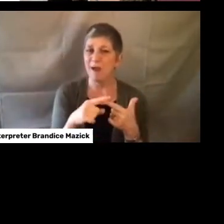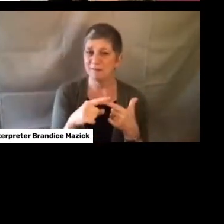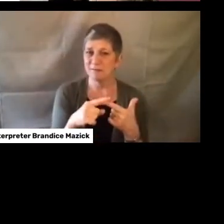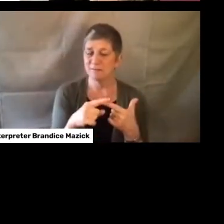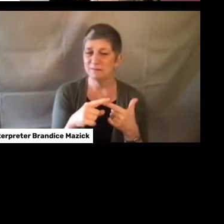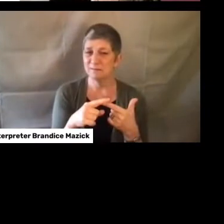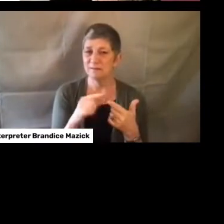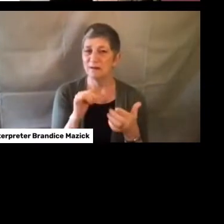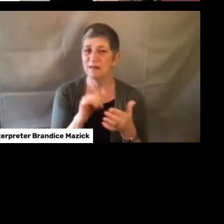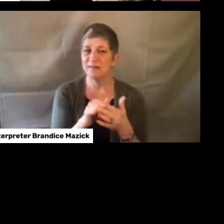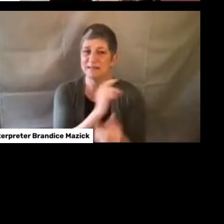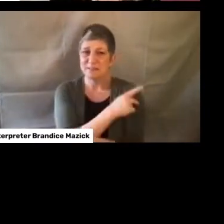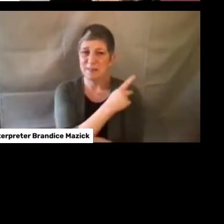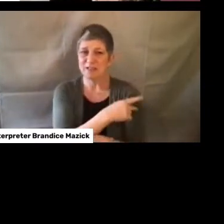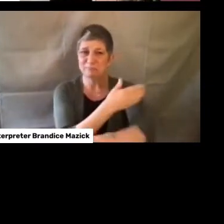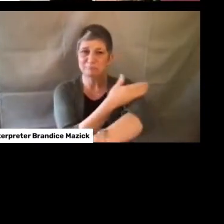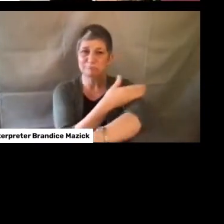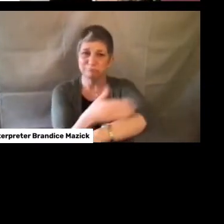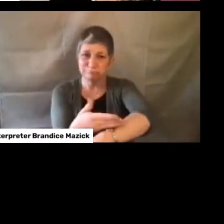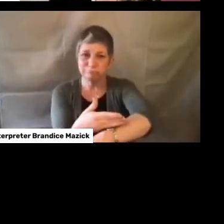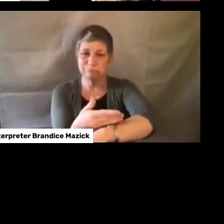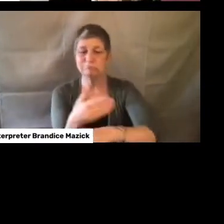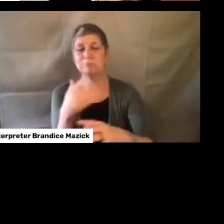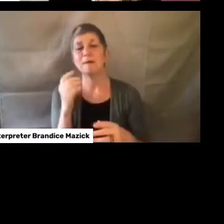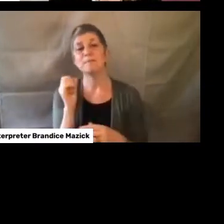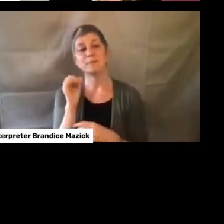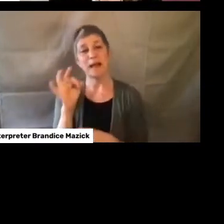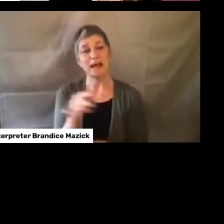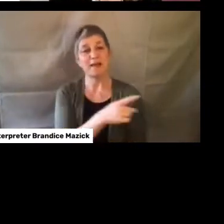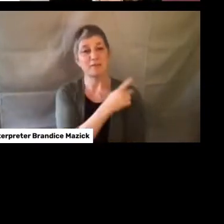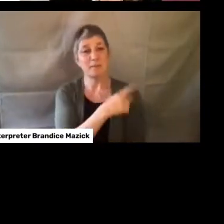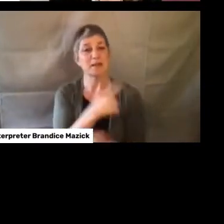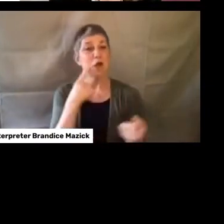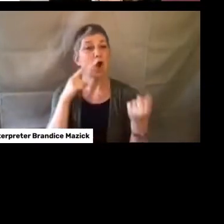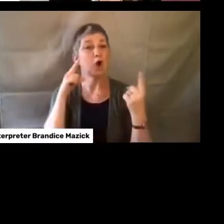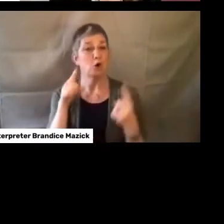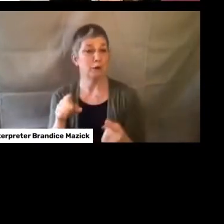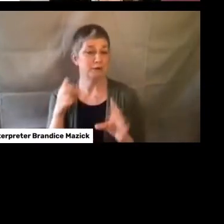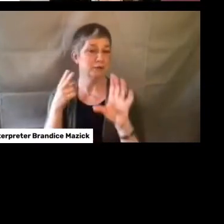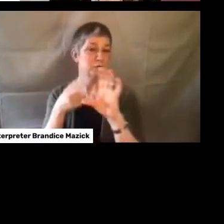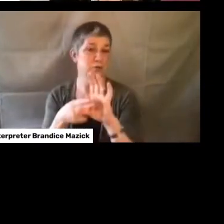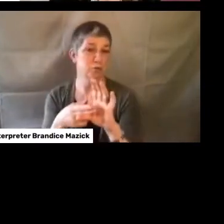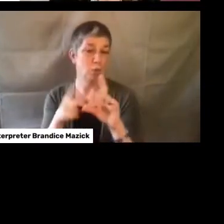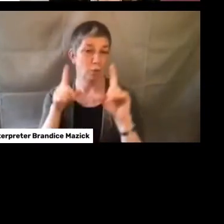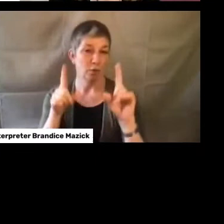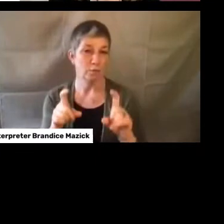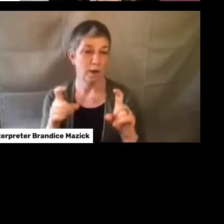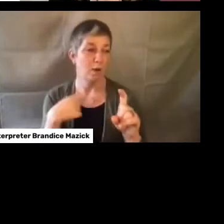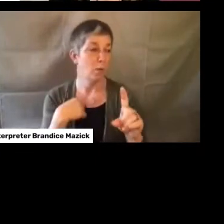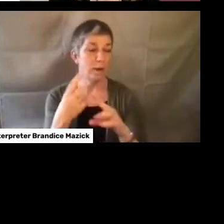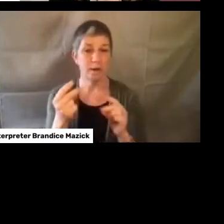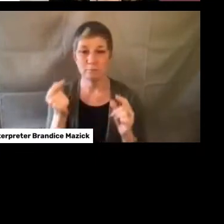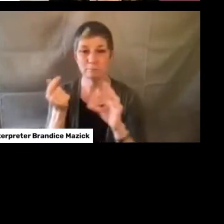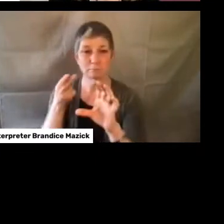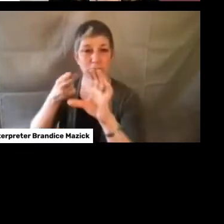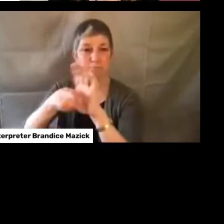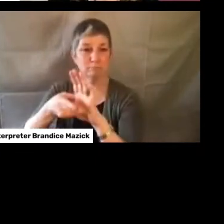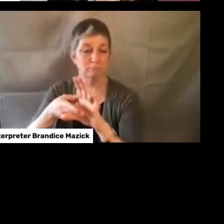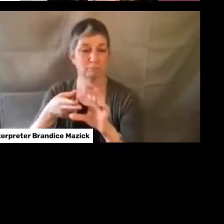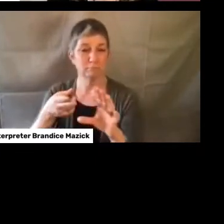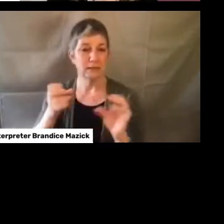that cancer progresses and if the patient agrees to go on that trial, we can get her on as quickly as